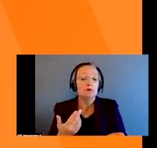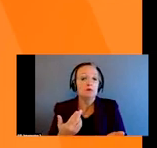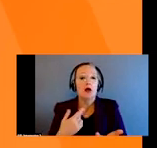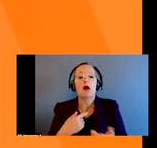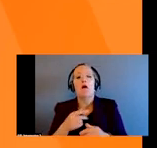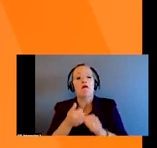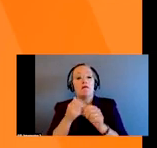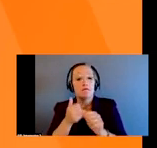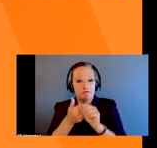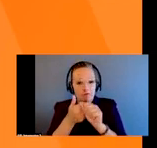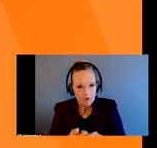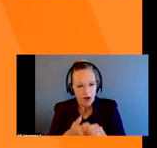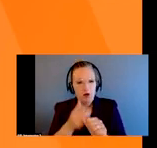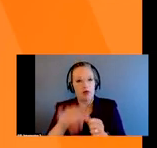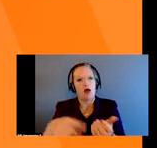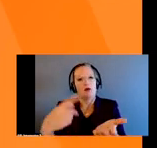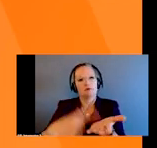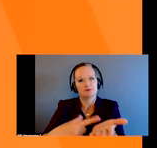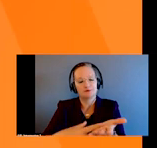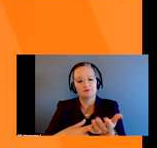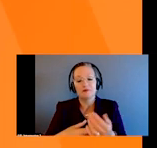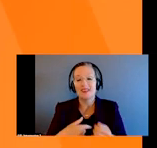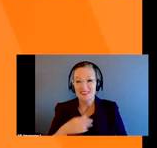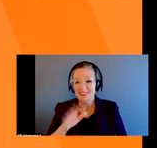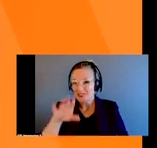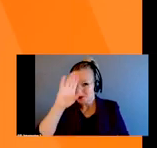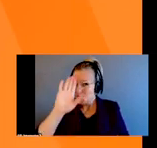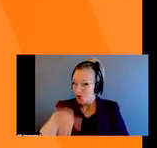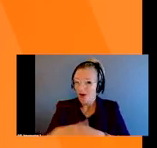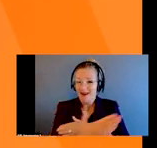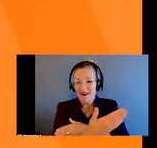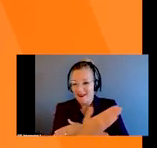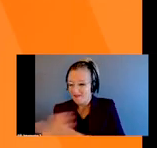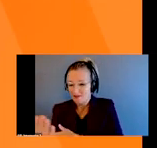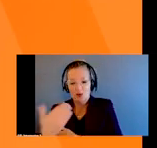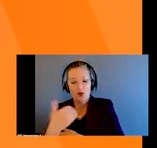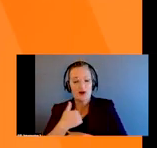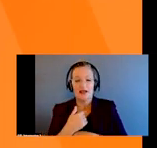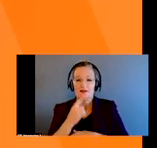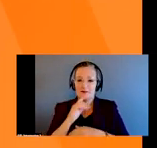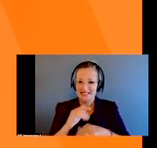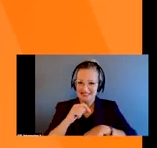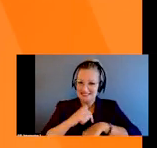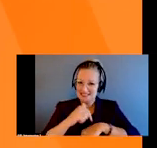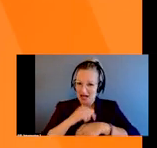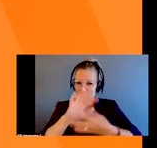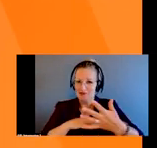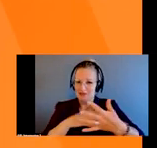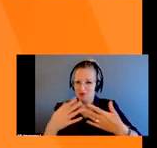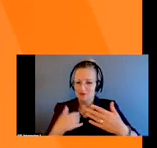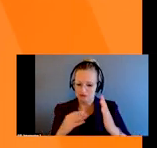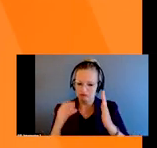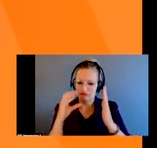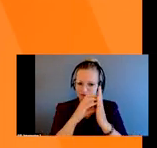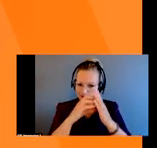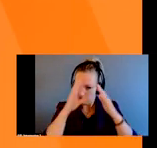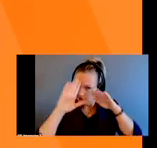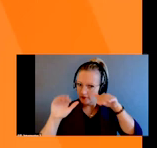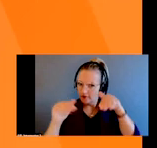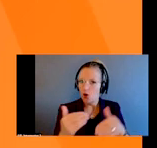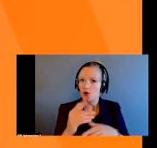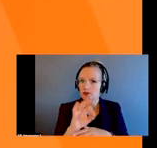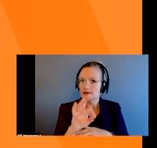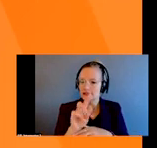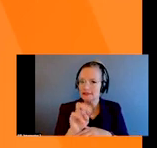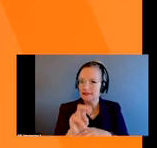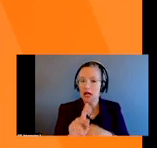people that fall under my search criteria of who they are, the job position that they are in. I